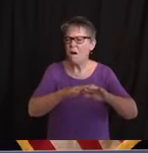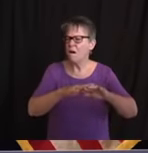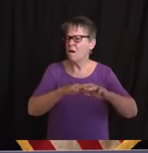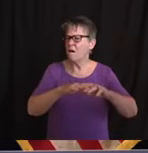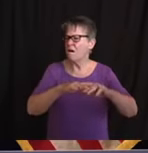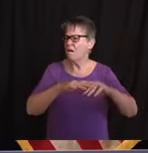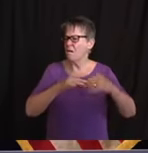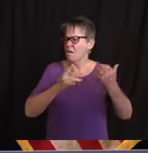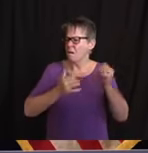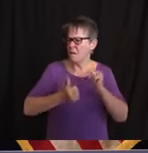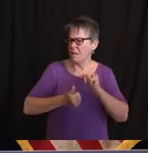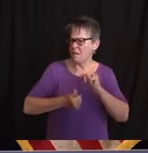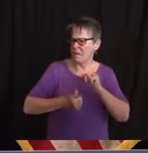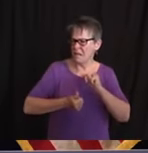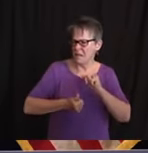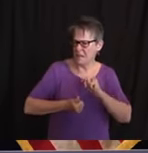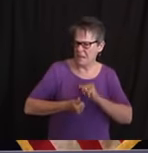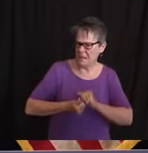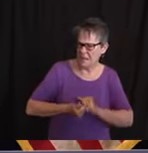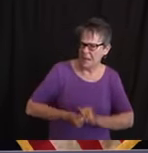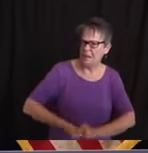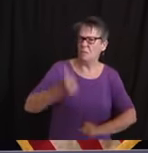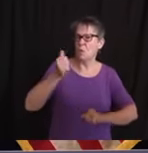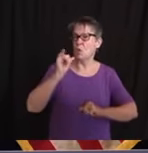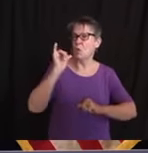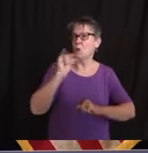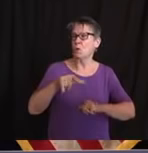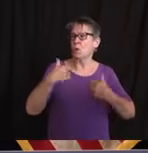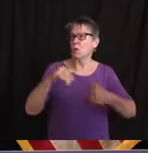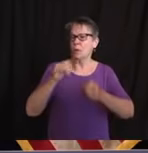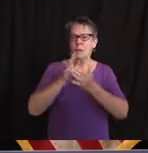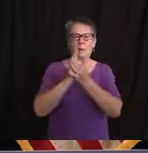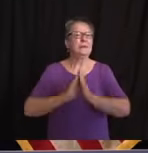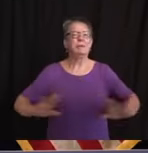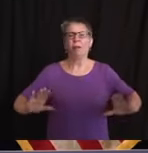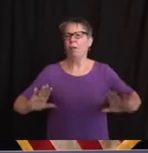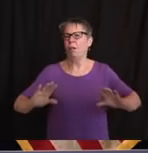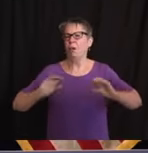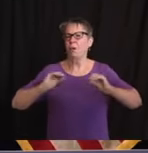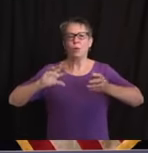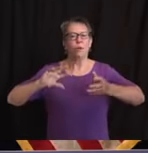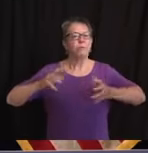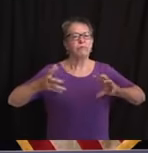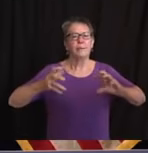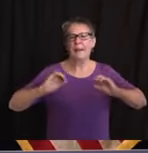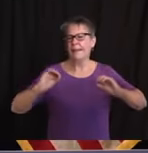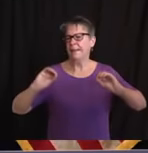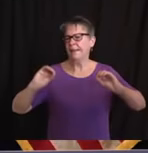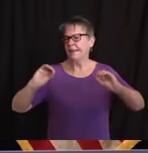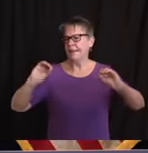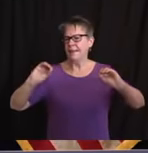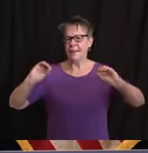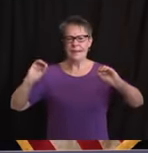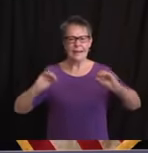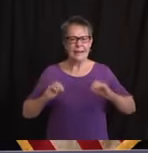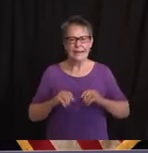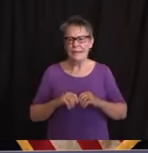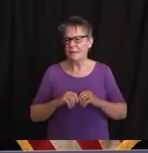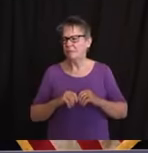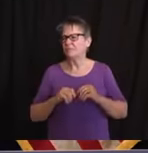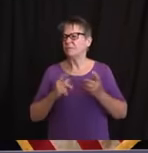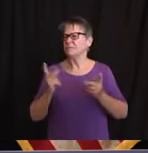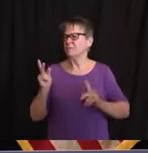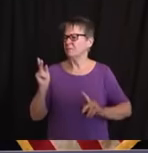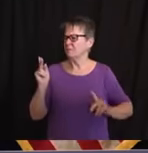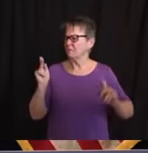fed up with the early days of the 5th century of systemic racism in this country, marching side by side with elected